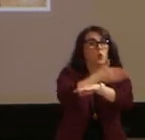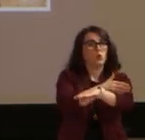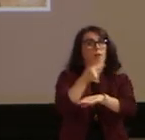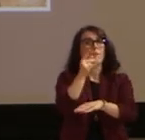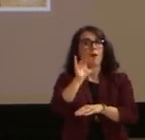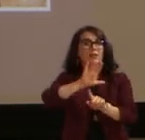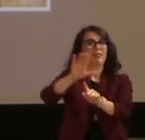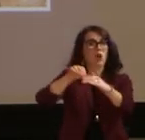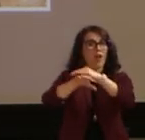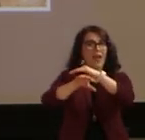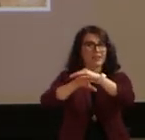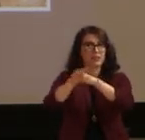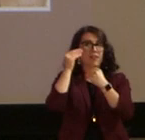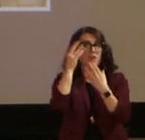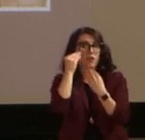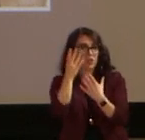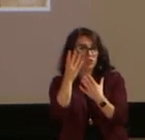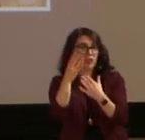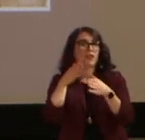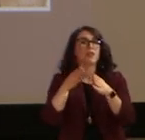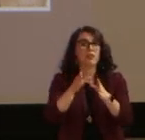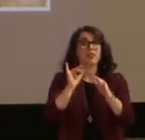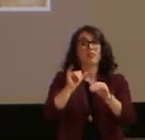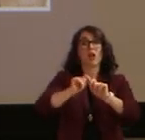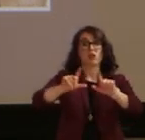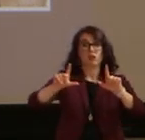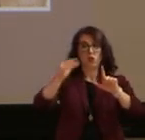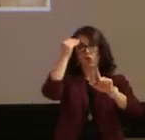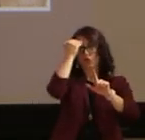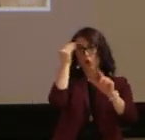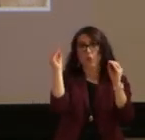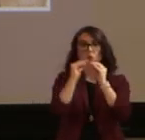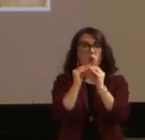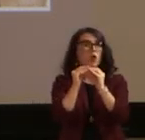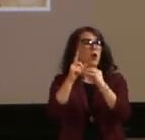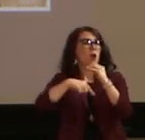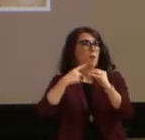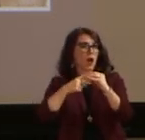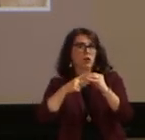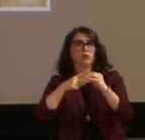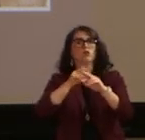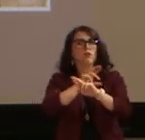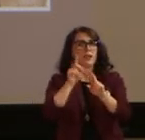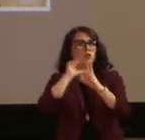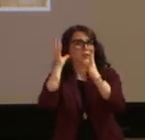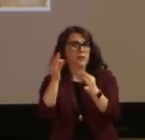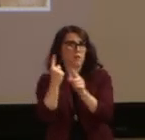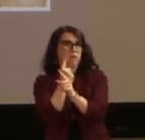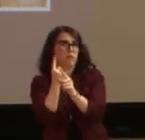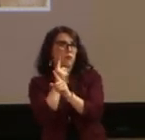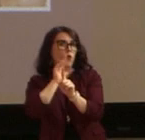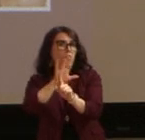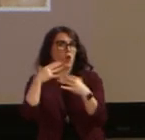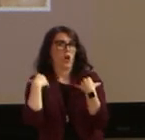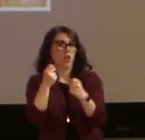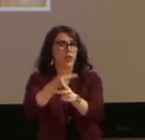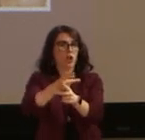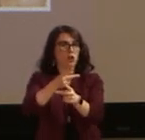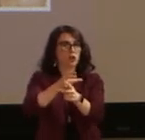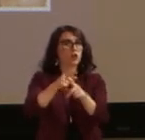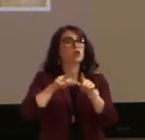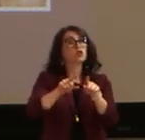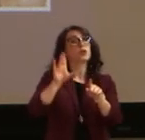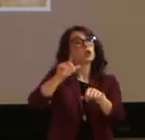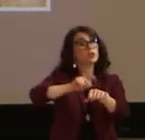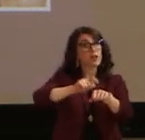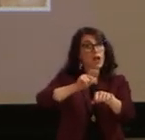information, thereby enabling them to make informed decisions about their health and their health care. During her tenure at the